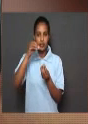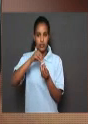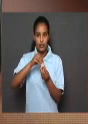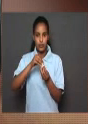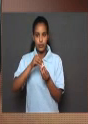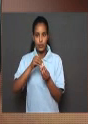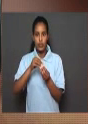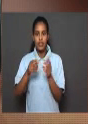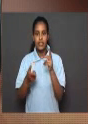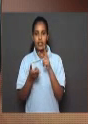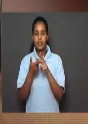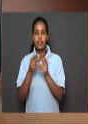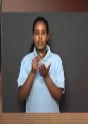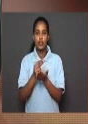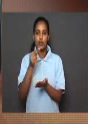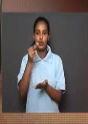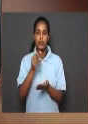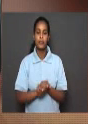third test tube.